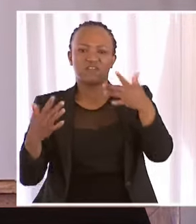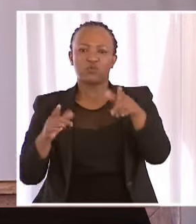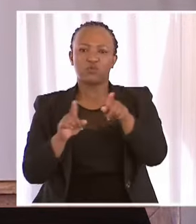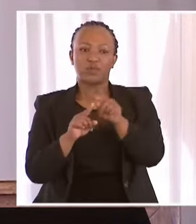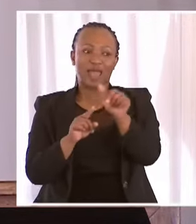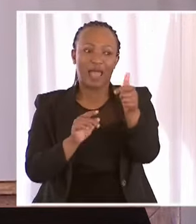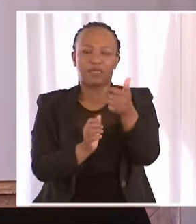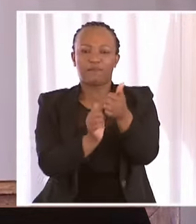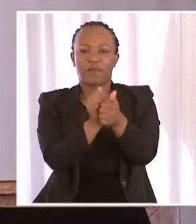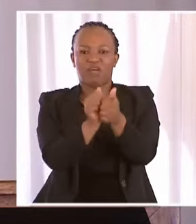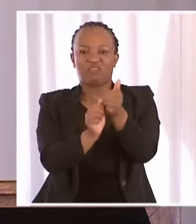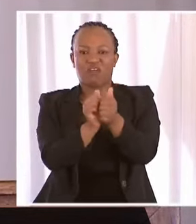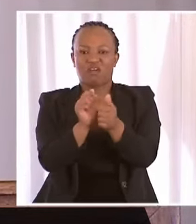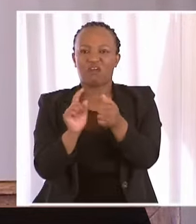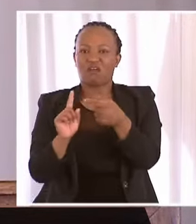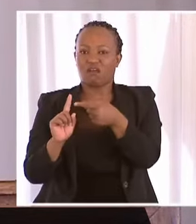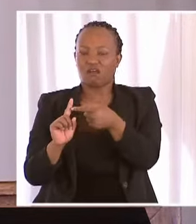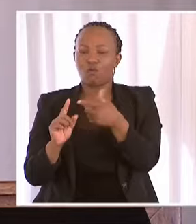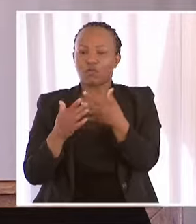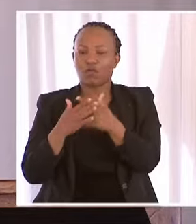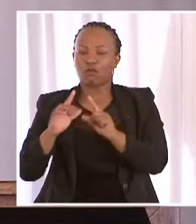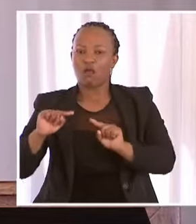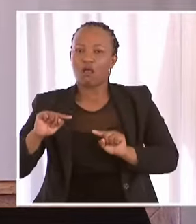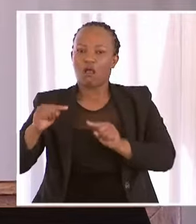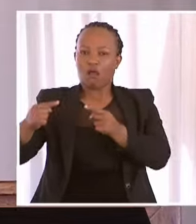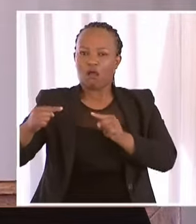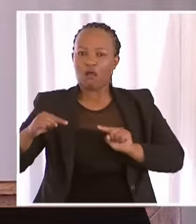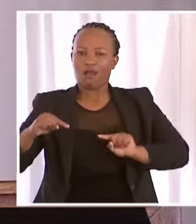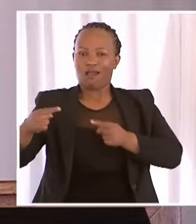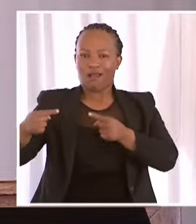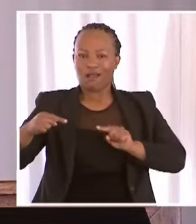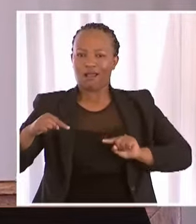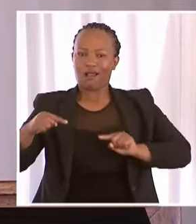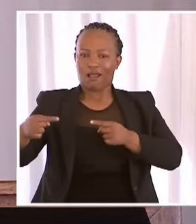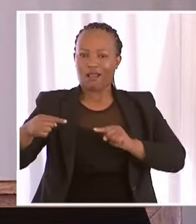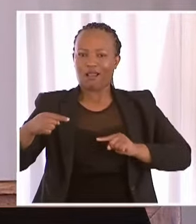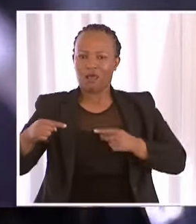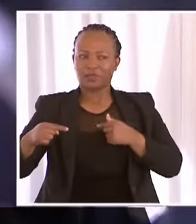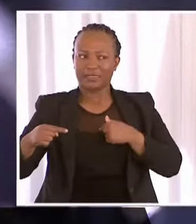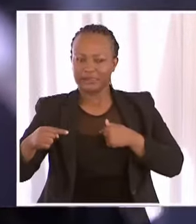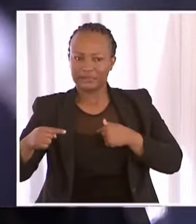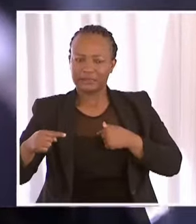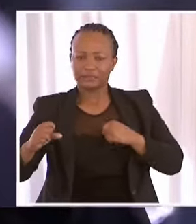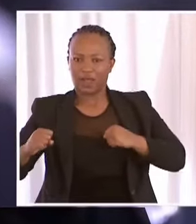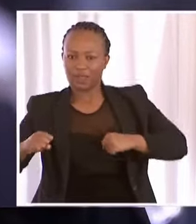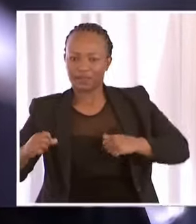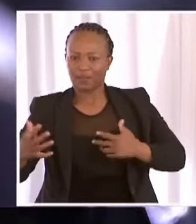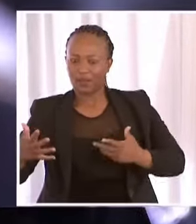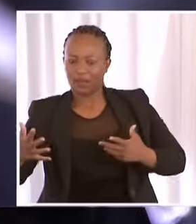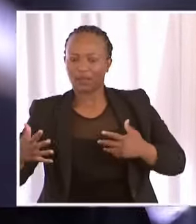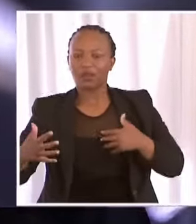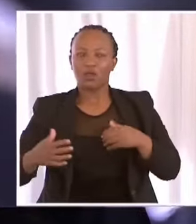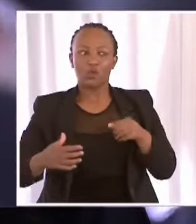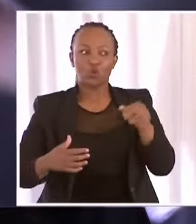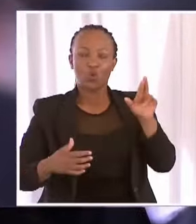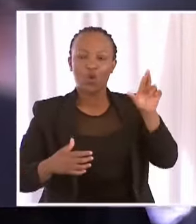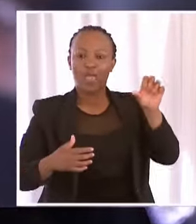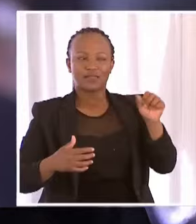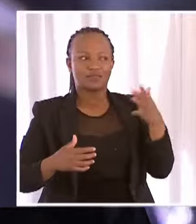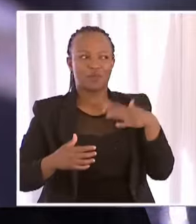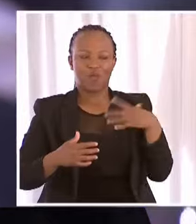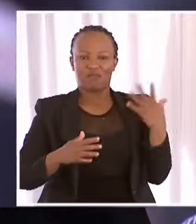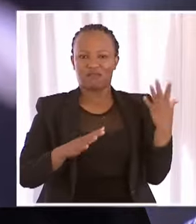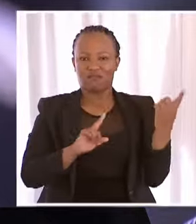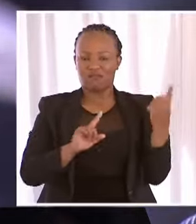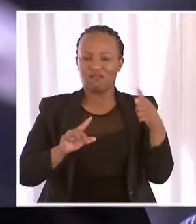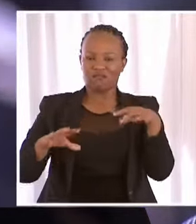brothers, we could argue, but we always were at the heart in such agreement. US imperialism and its NATO